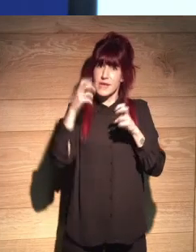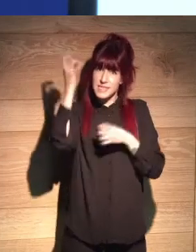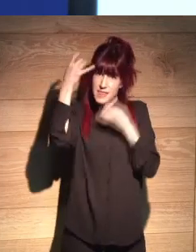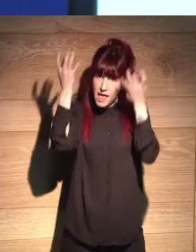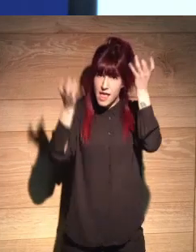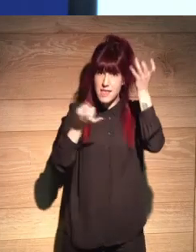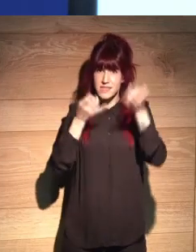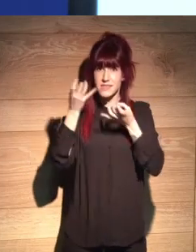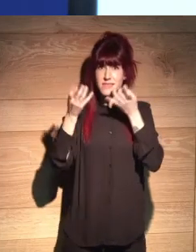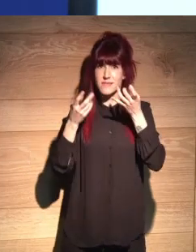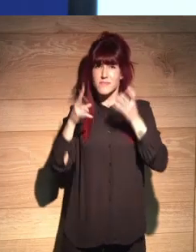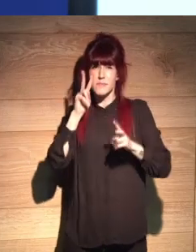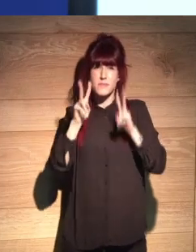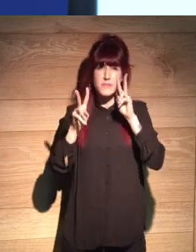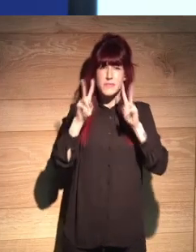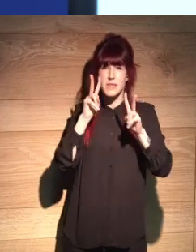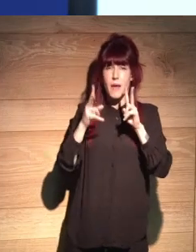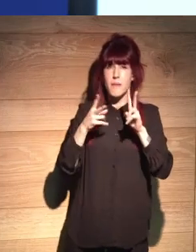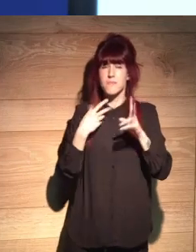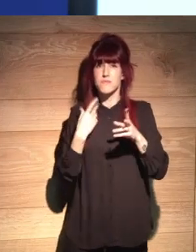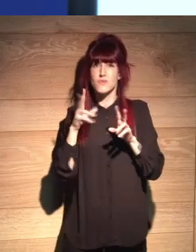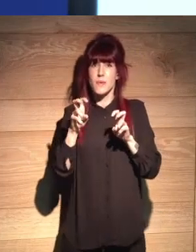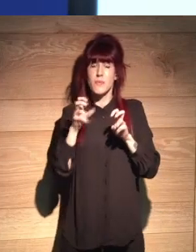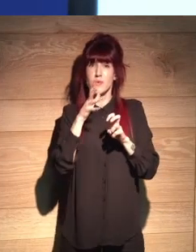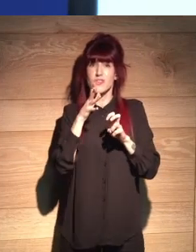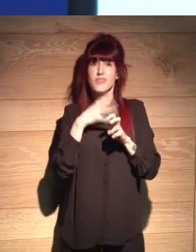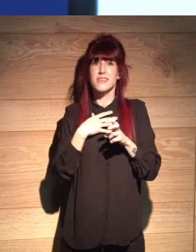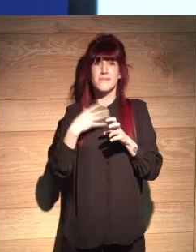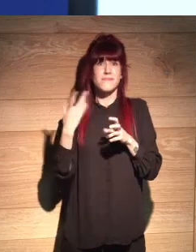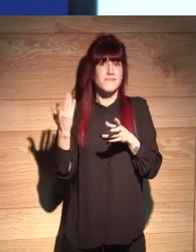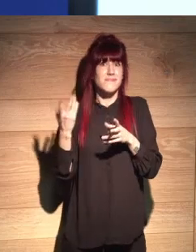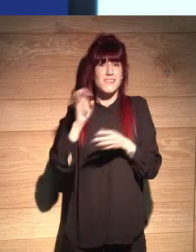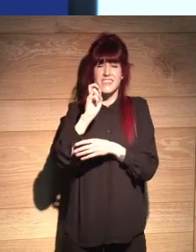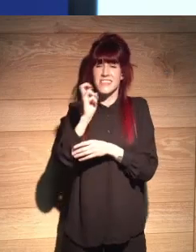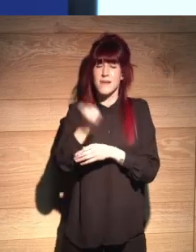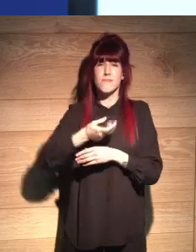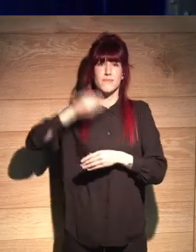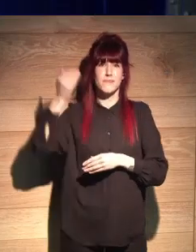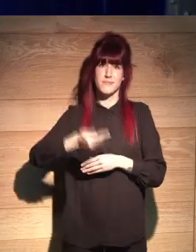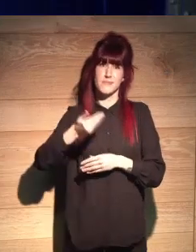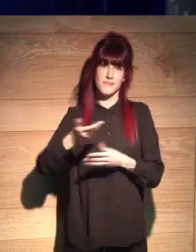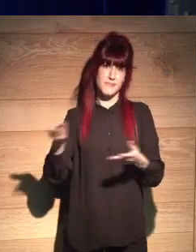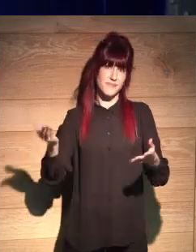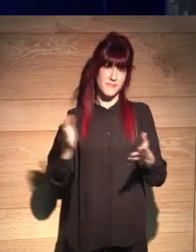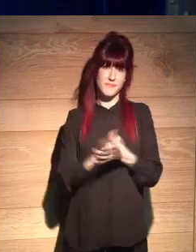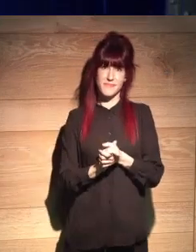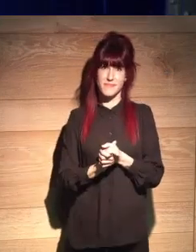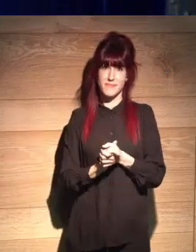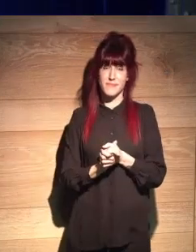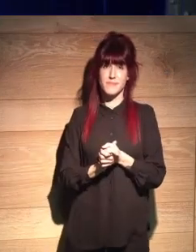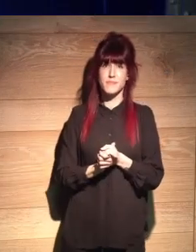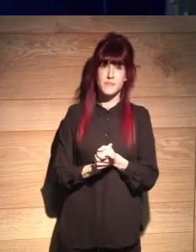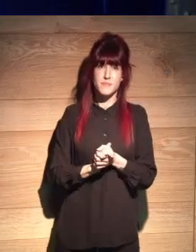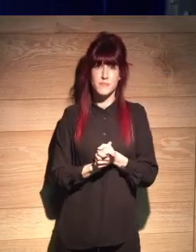that is why diversity is so increasingly important. So I asked myself a couple of